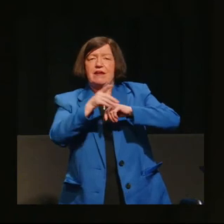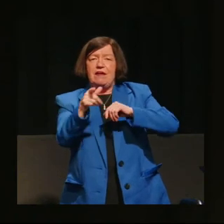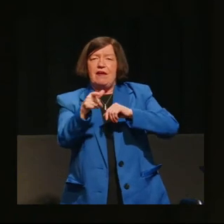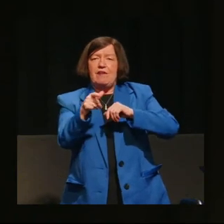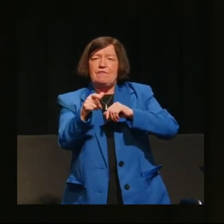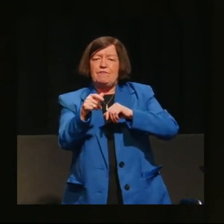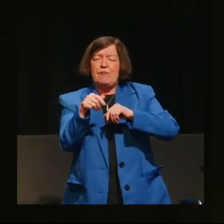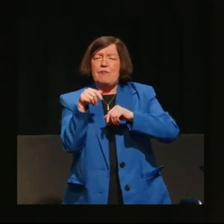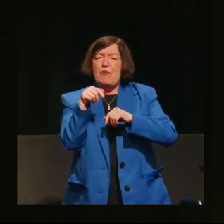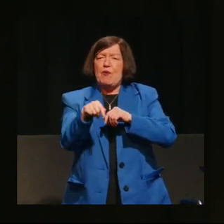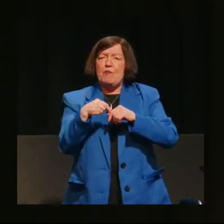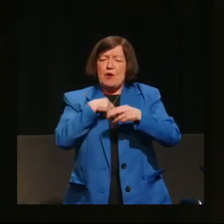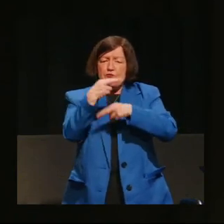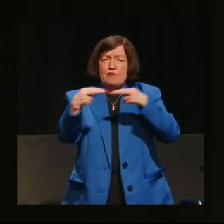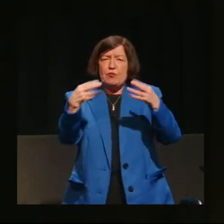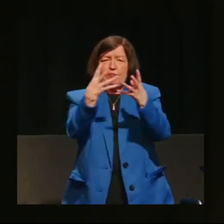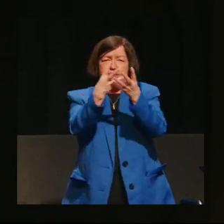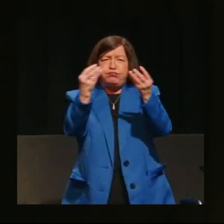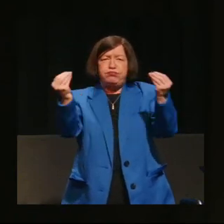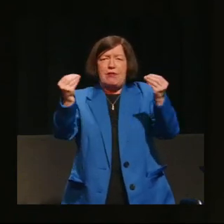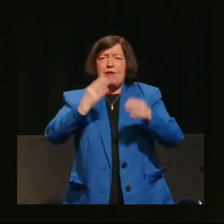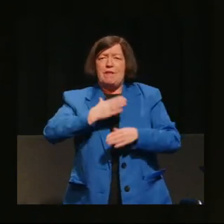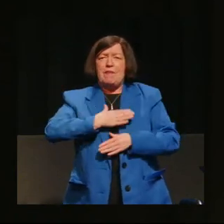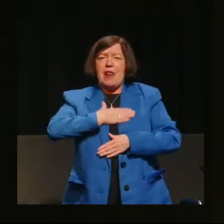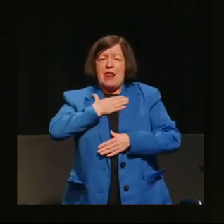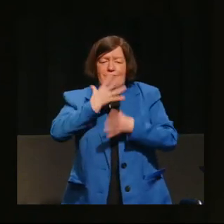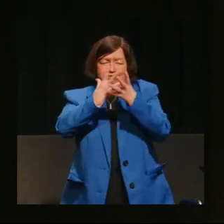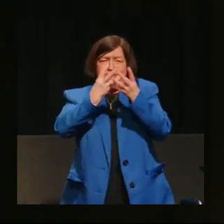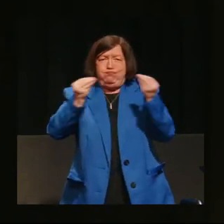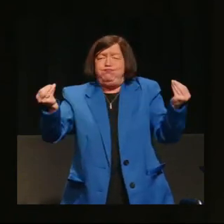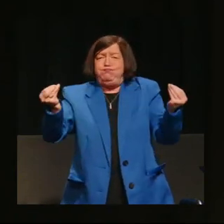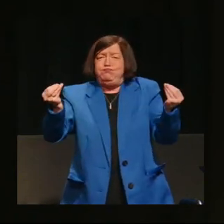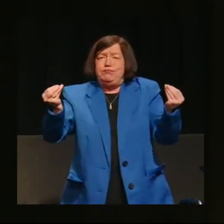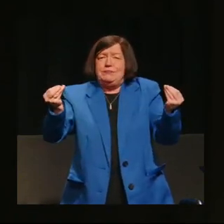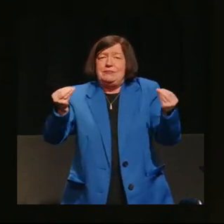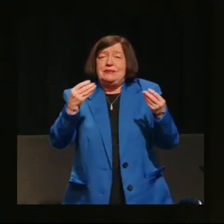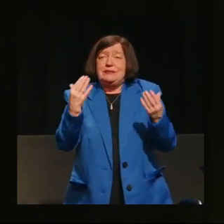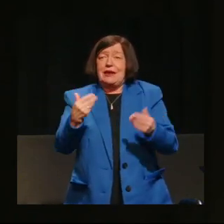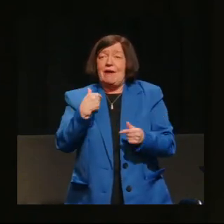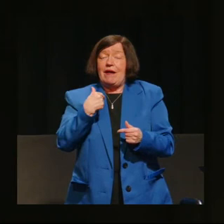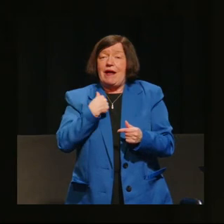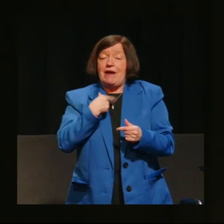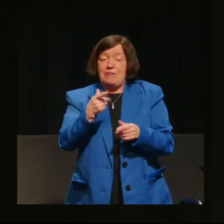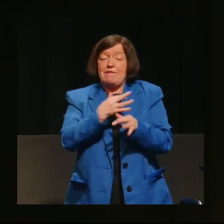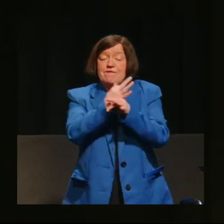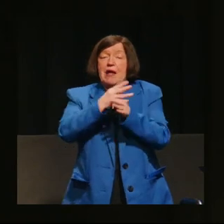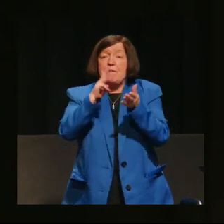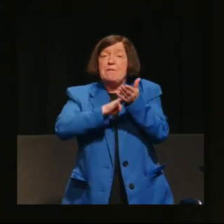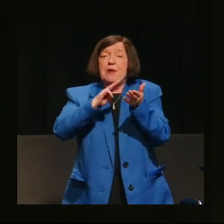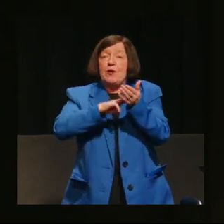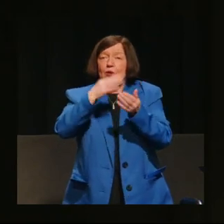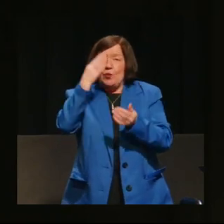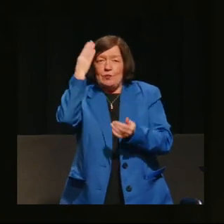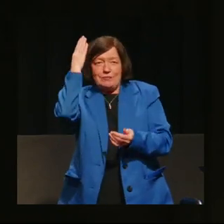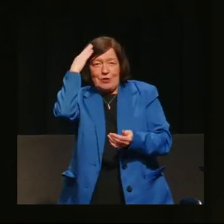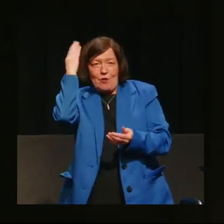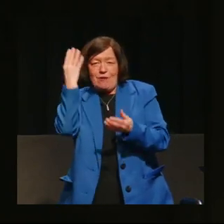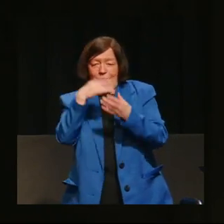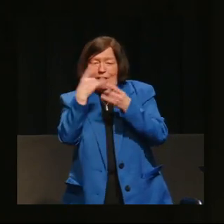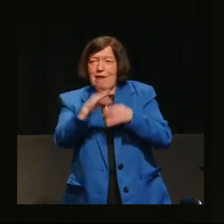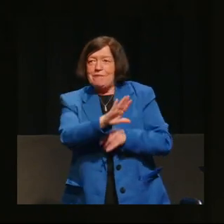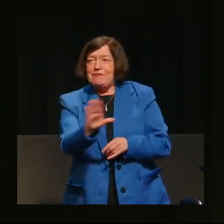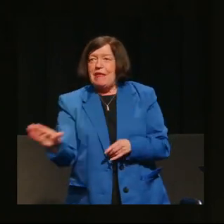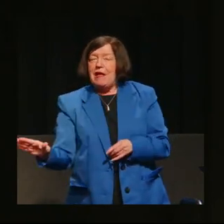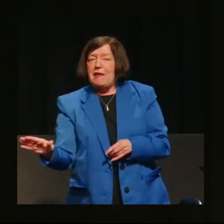fact. My room has faded, my life has faded. Now I am the family member who knows exactly what happened to